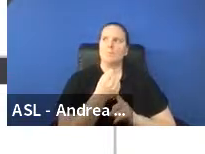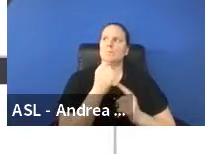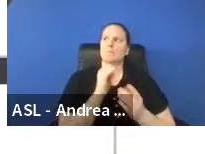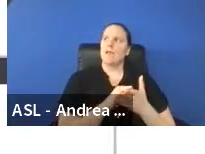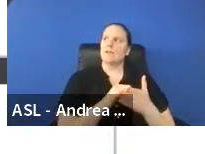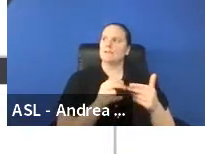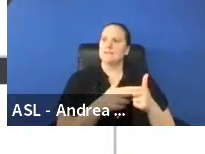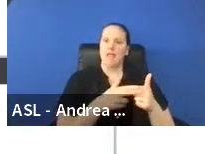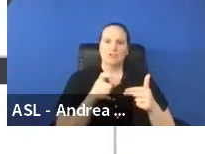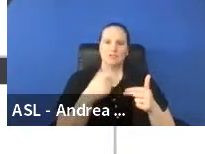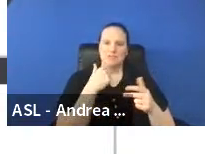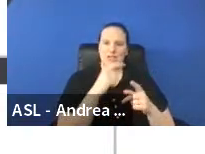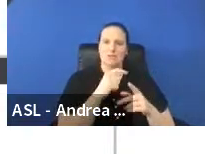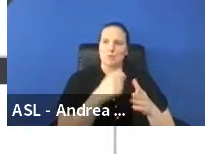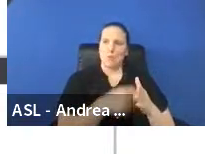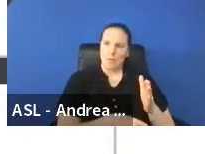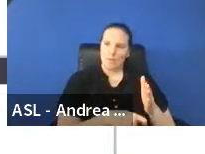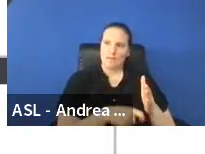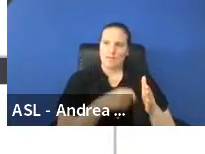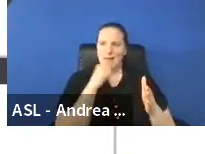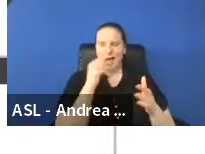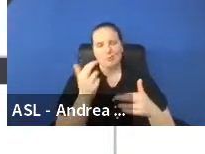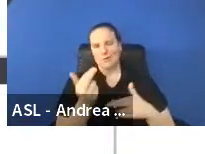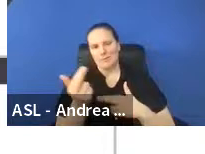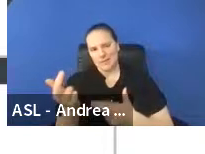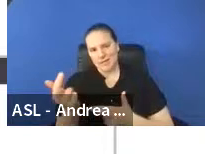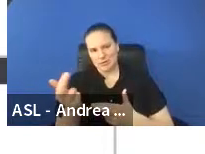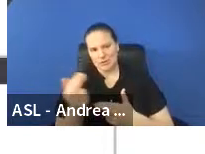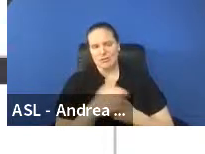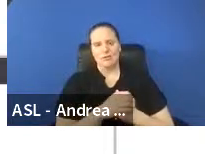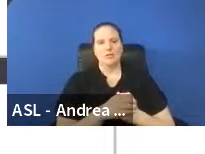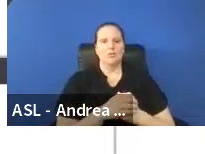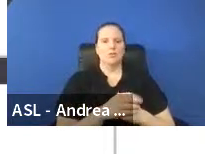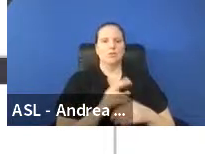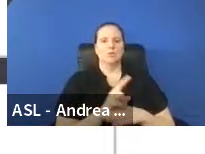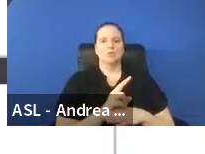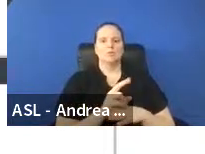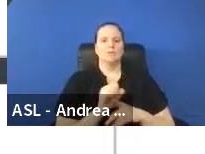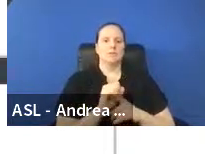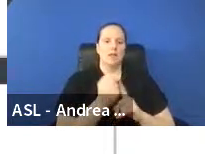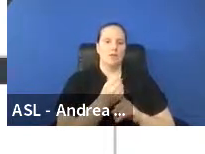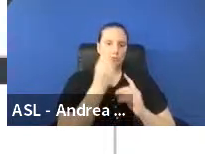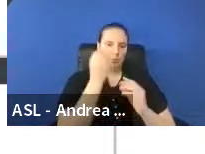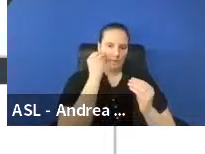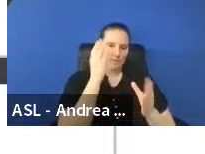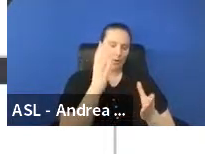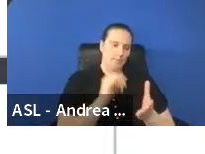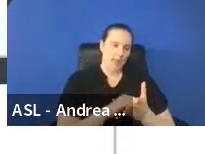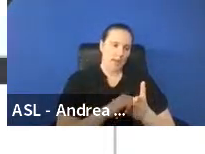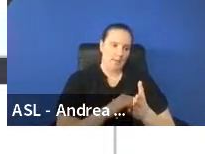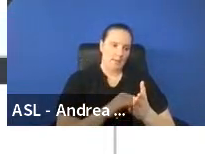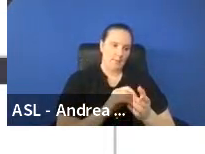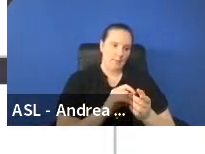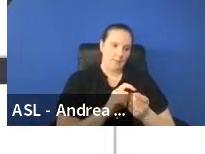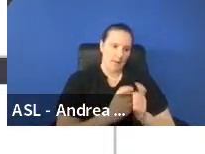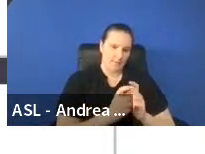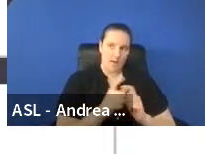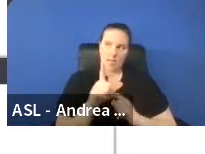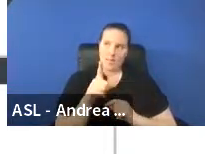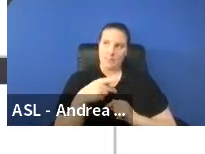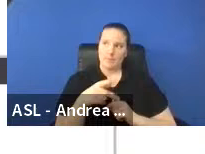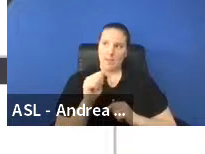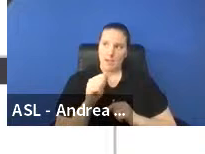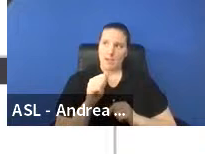slide should just say tolling and not tolling recommendation. We'll use tolling scenarios to inform the modified LPA that we're taking